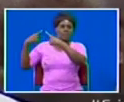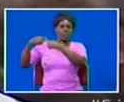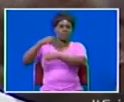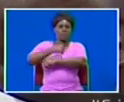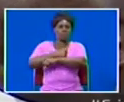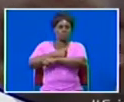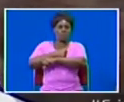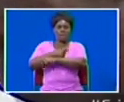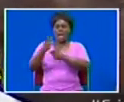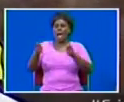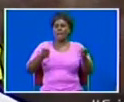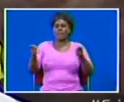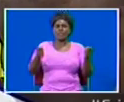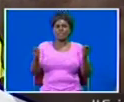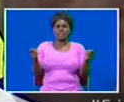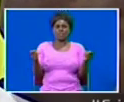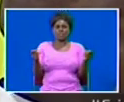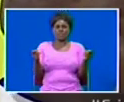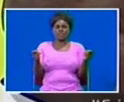school administration.